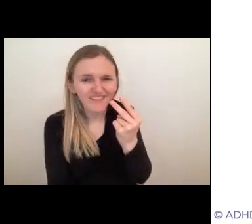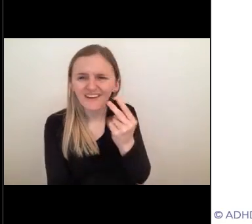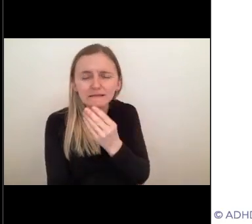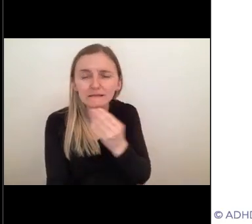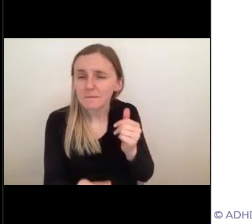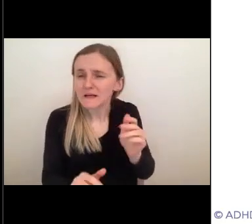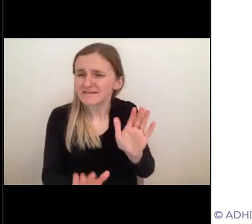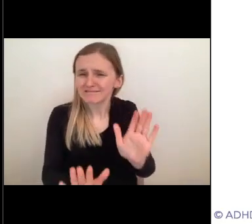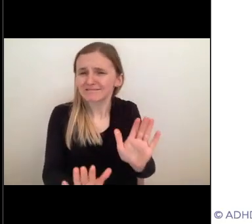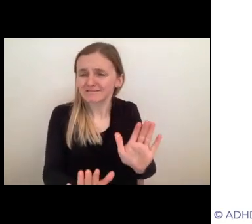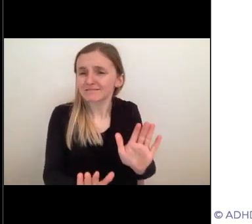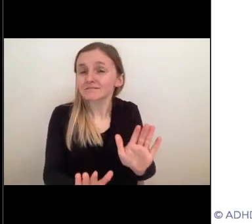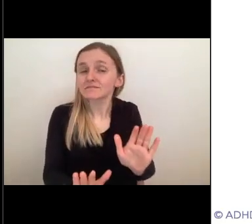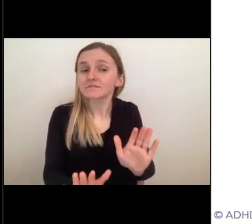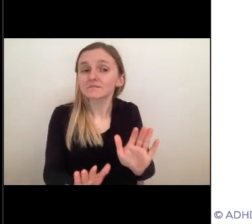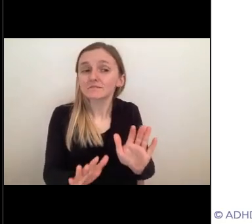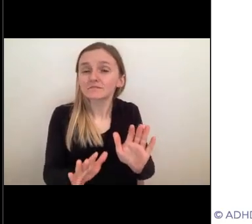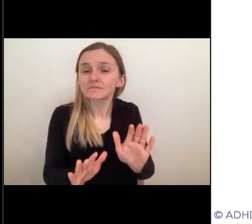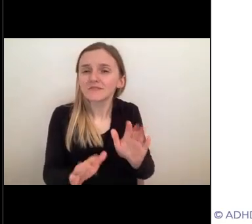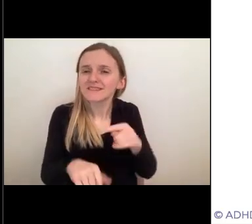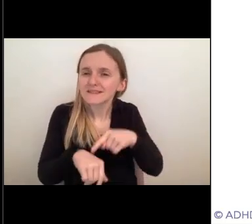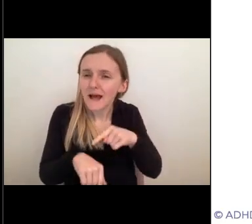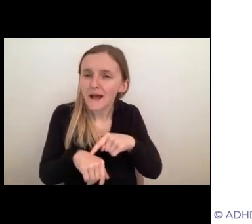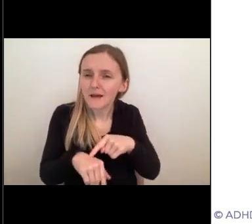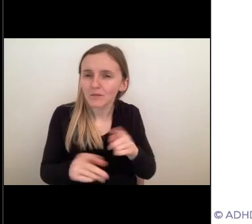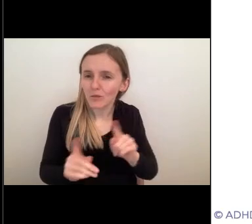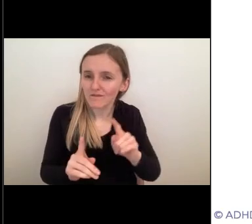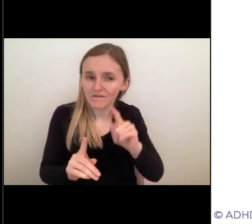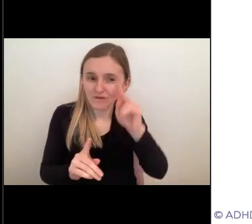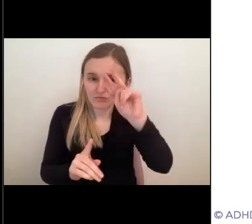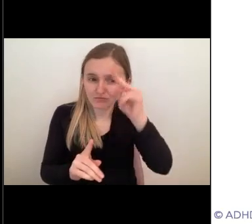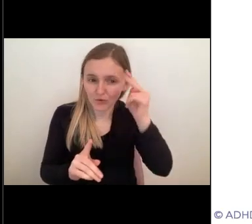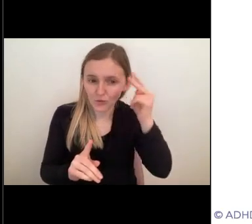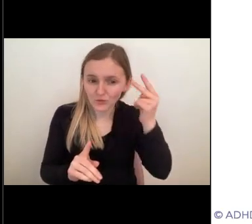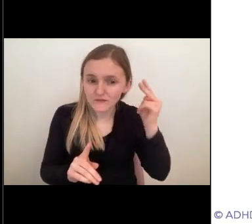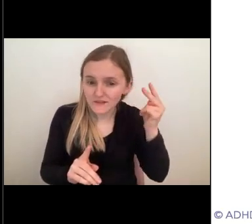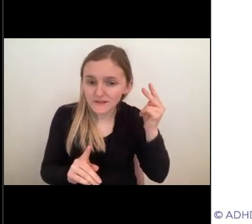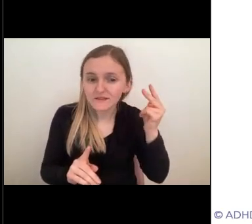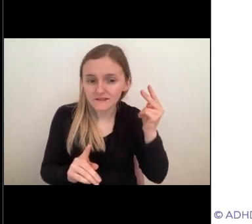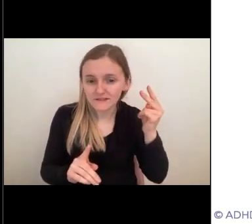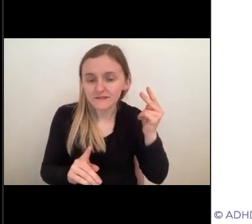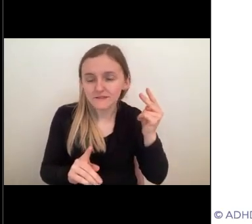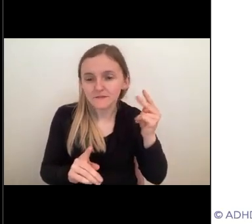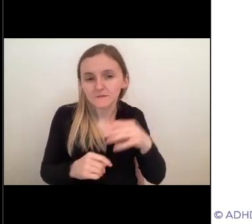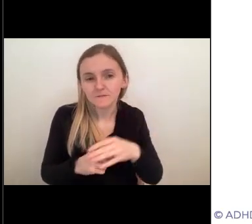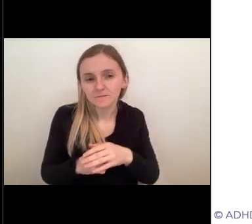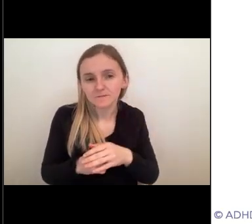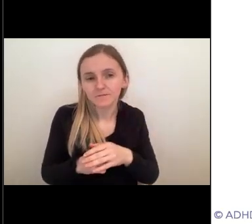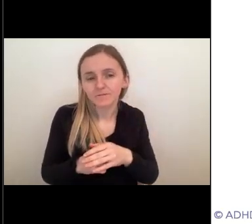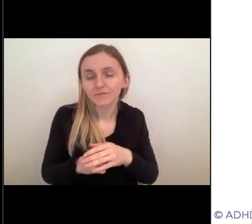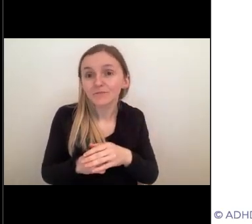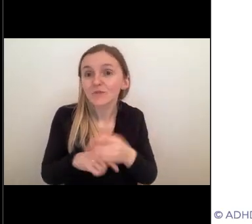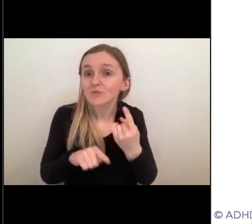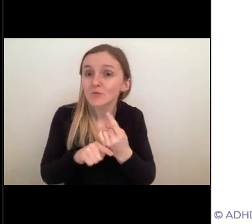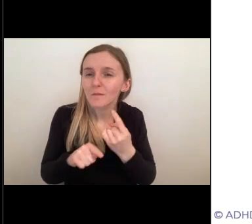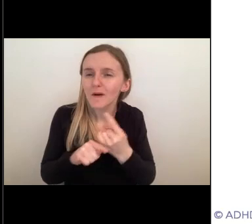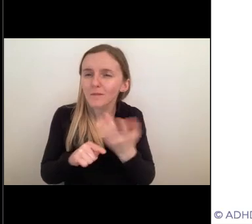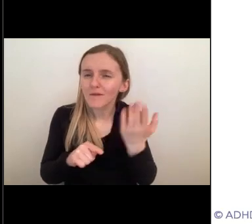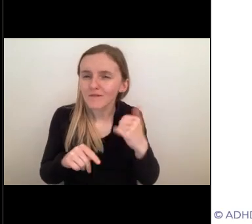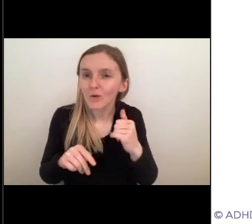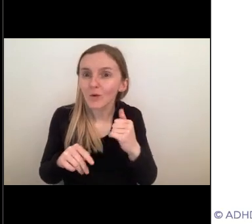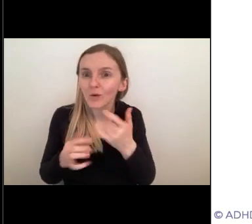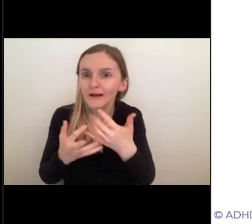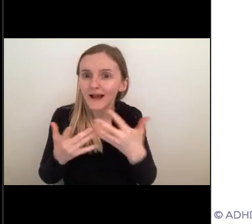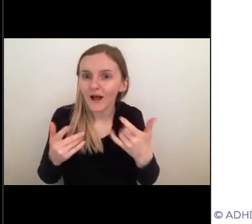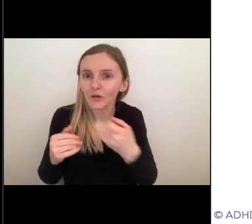on that. Give processing time. We talk about the 10 rule. So, you know, counting to 10 once we've asked something of them or